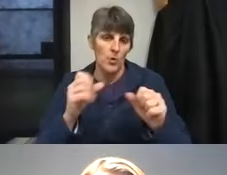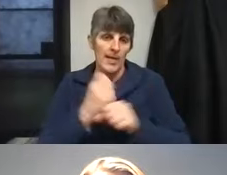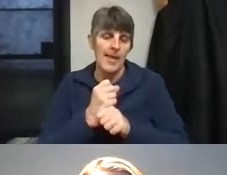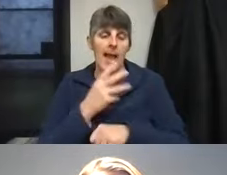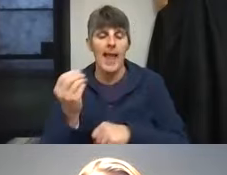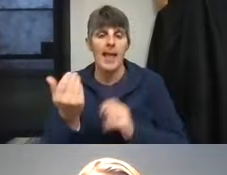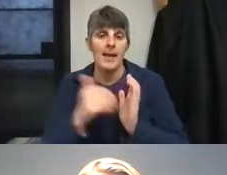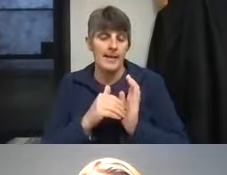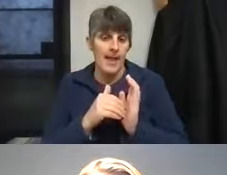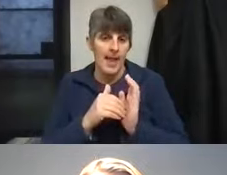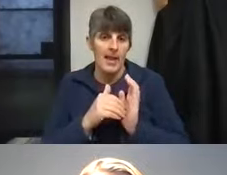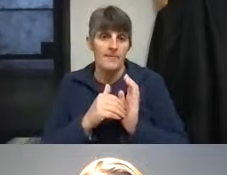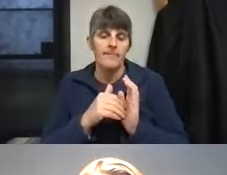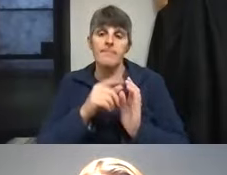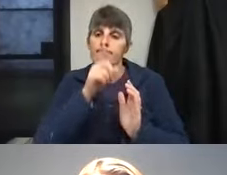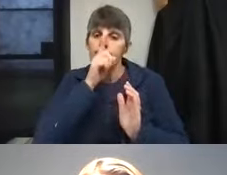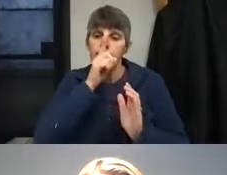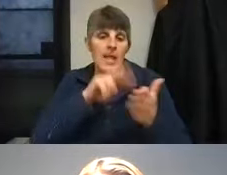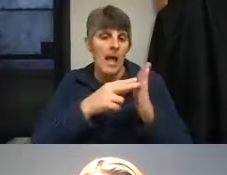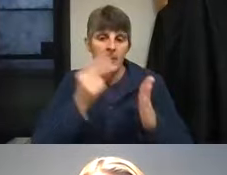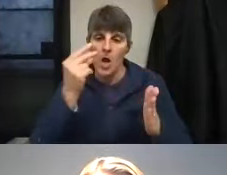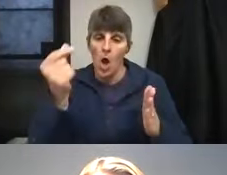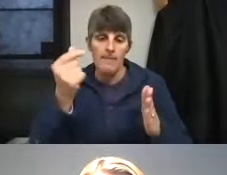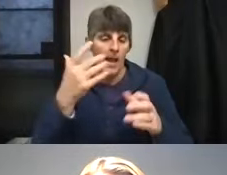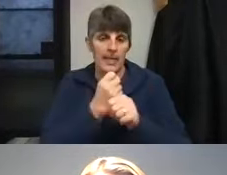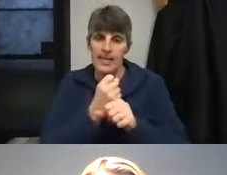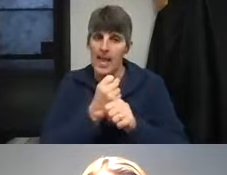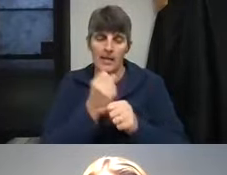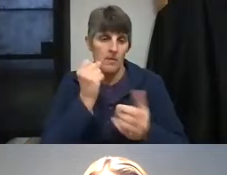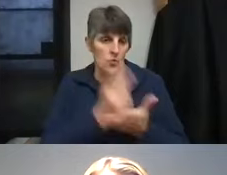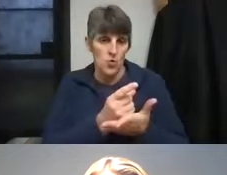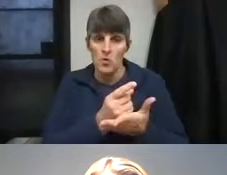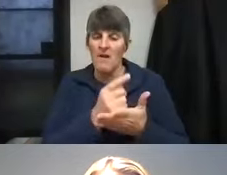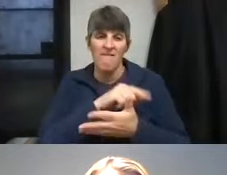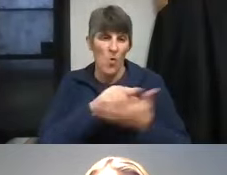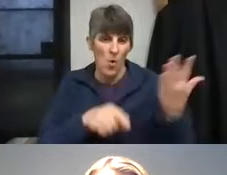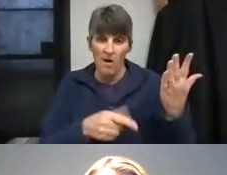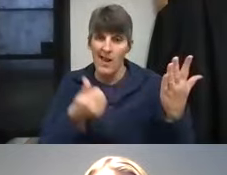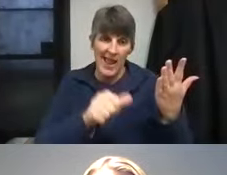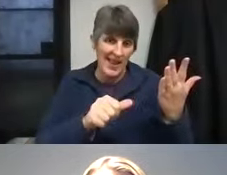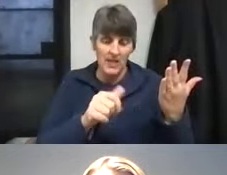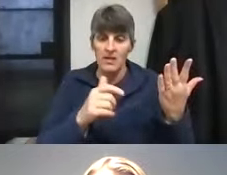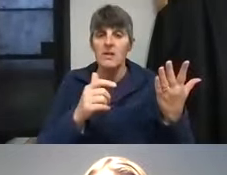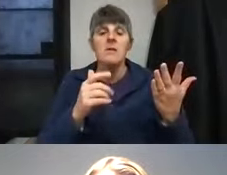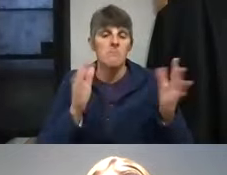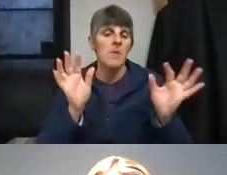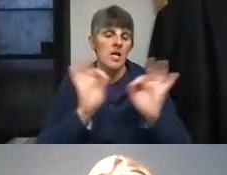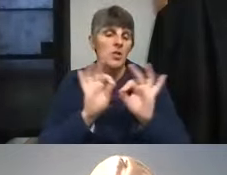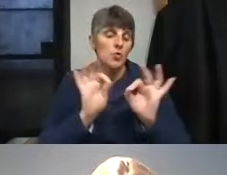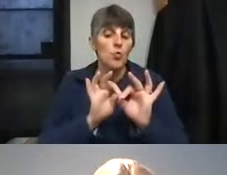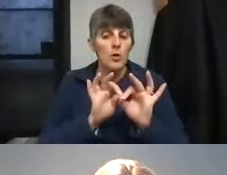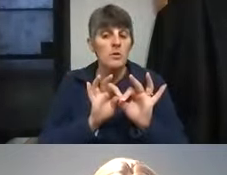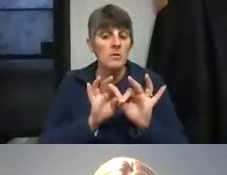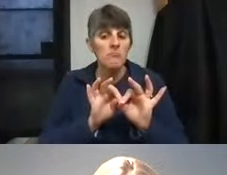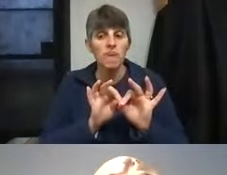And again, it doesn't mean that you automatically get any or all of these services, but it is certainly worth having a